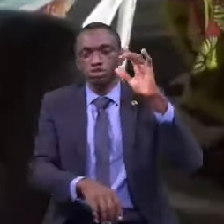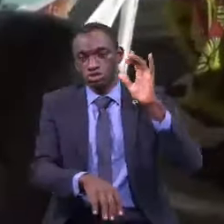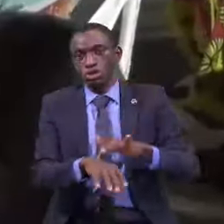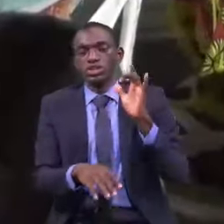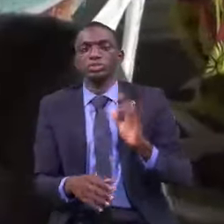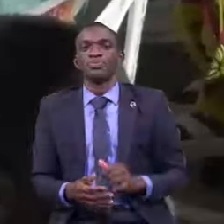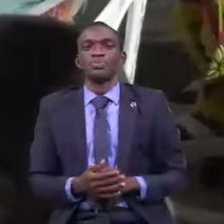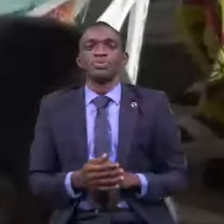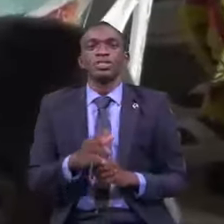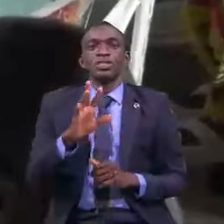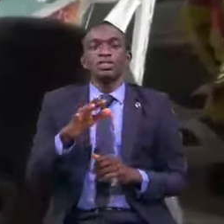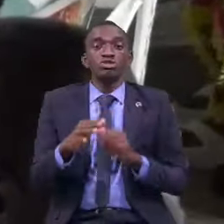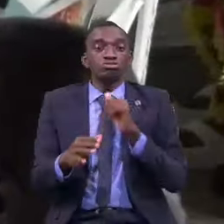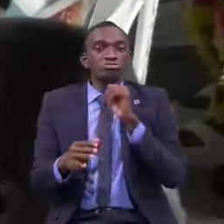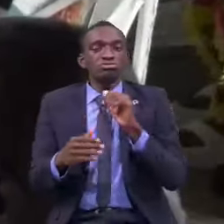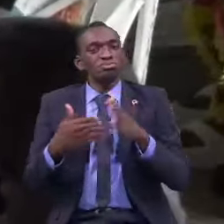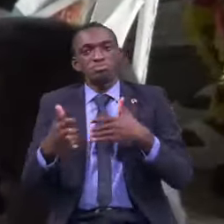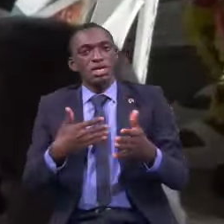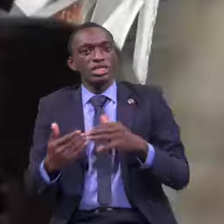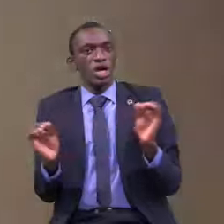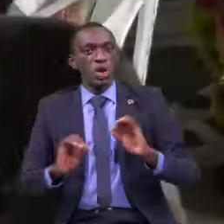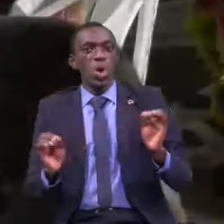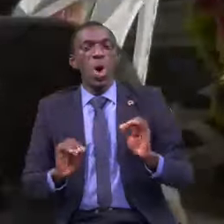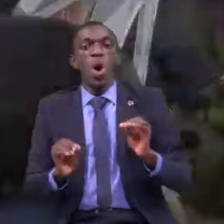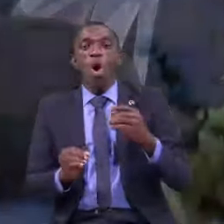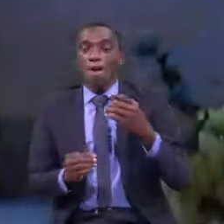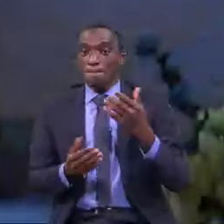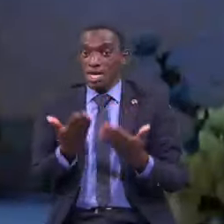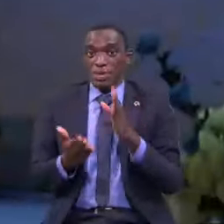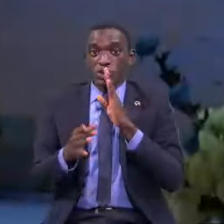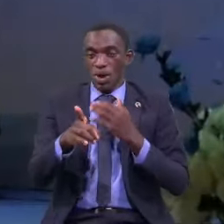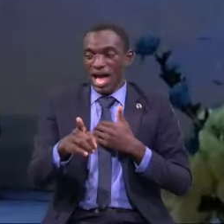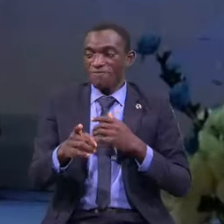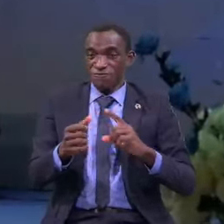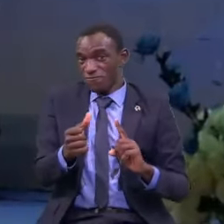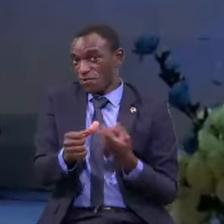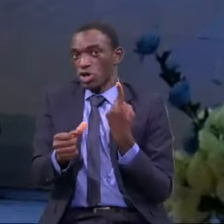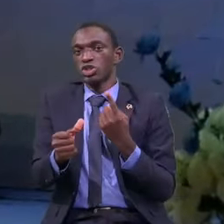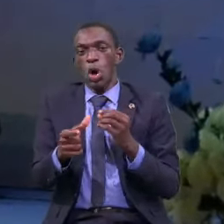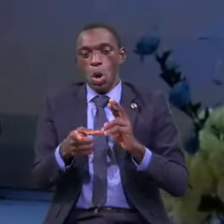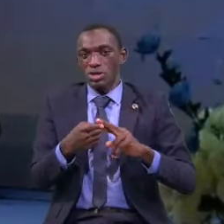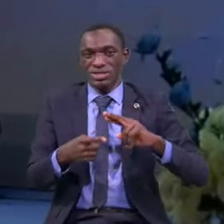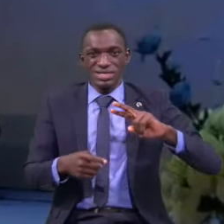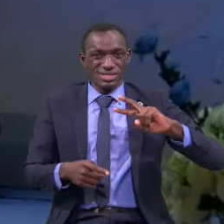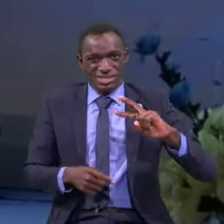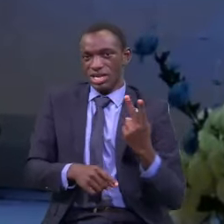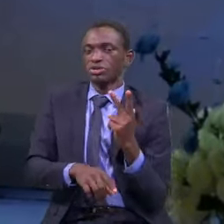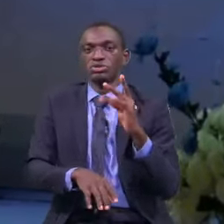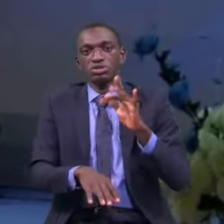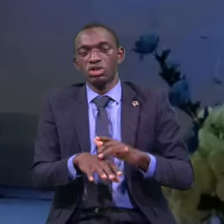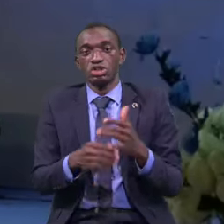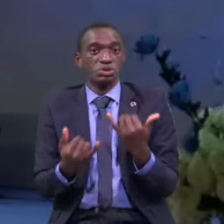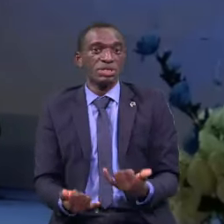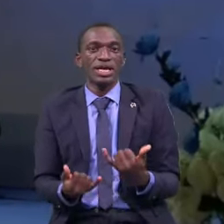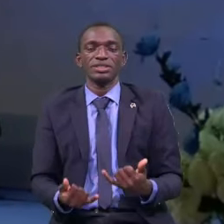It doesn't matter whether you've got the first touch or you are just coming for the single touch tonight.